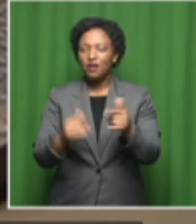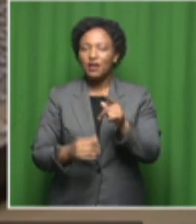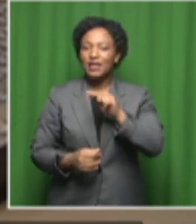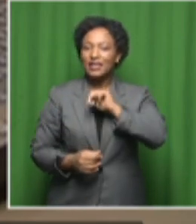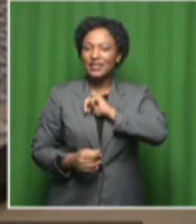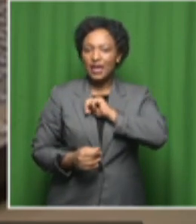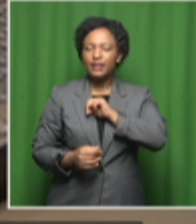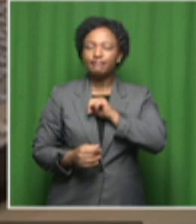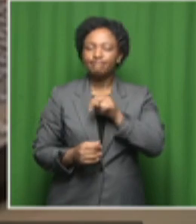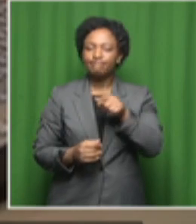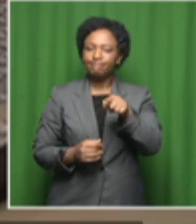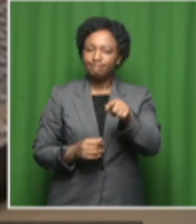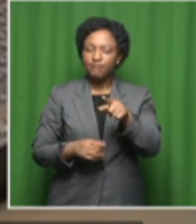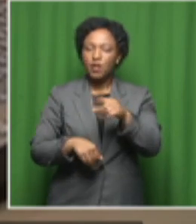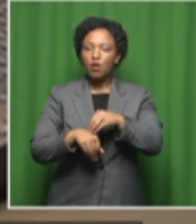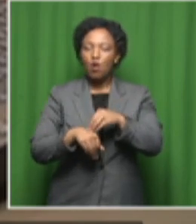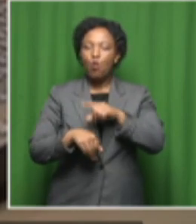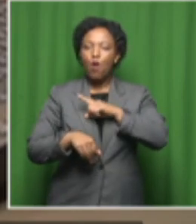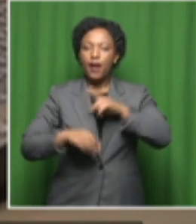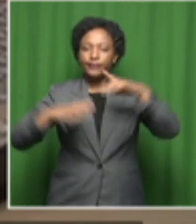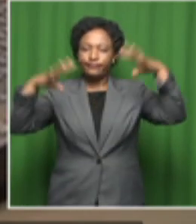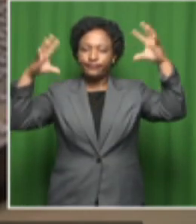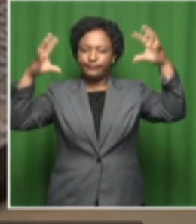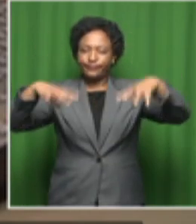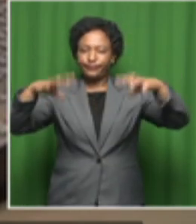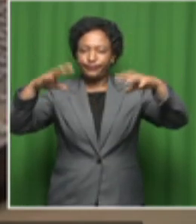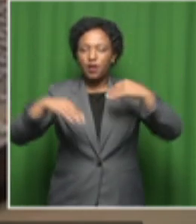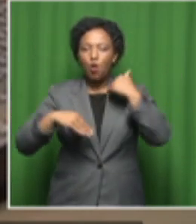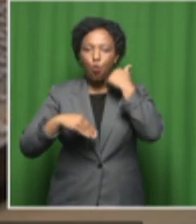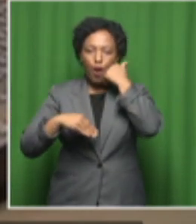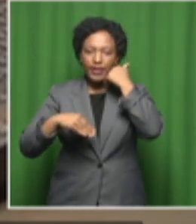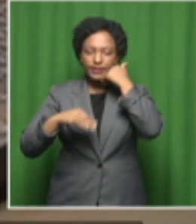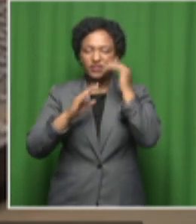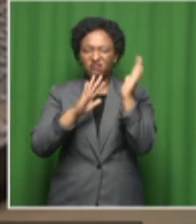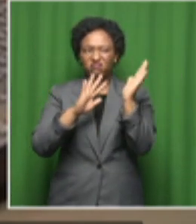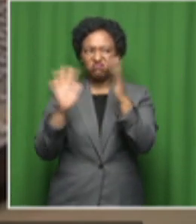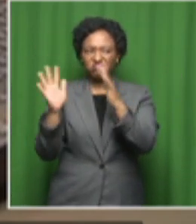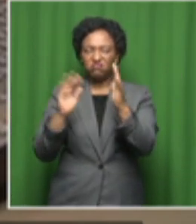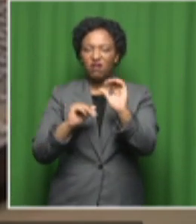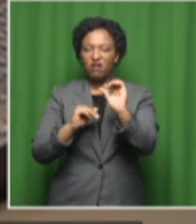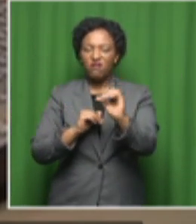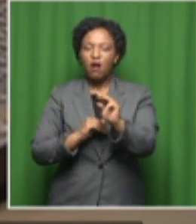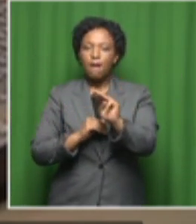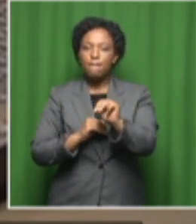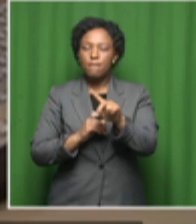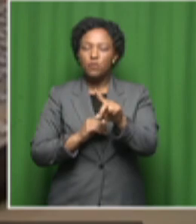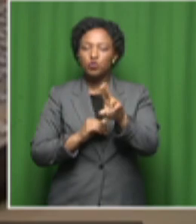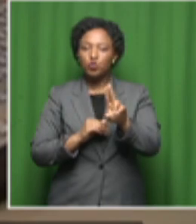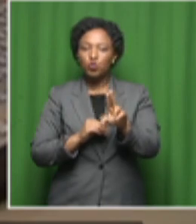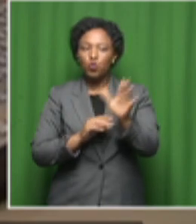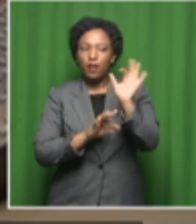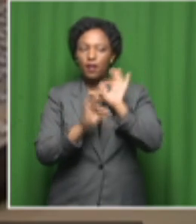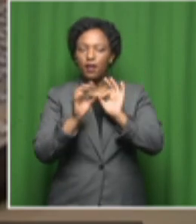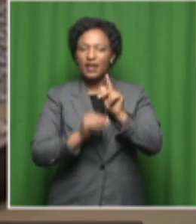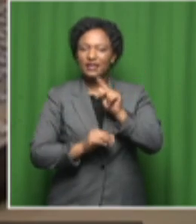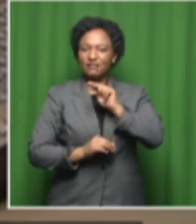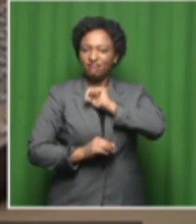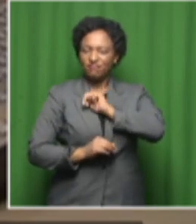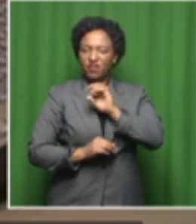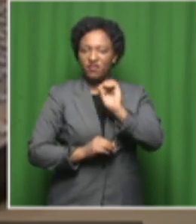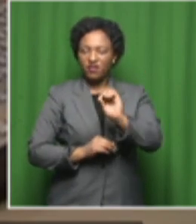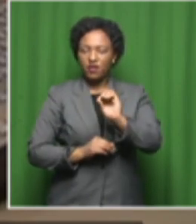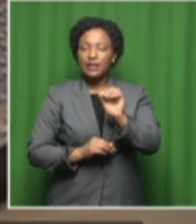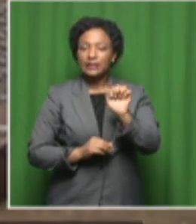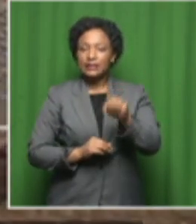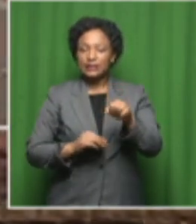of the wet weather conditions around the region. I'm Du's here with the weather in just a minute, so have a listen to what KZN can expect during the day. I believe there is still